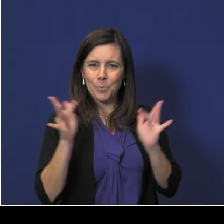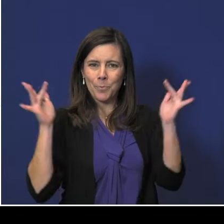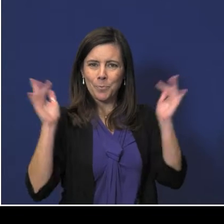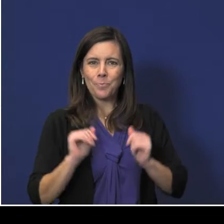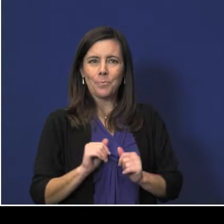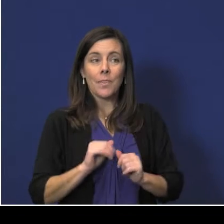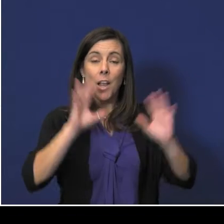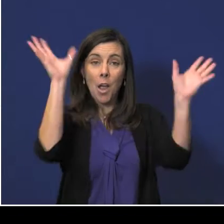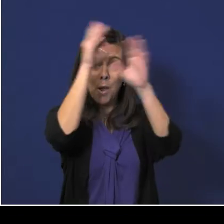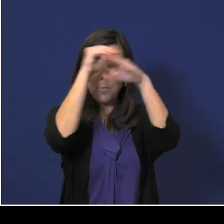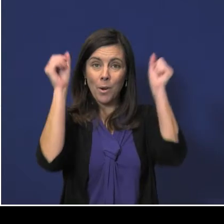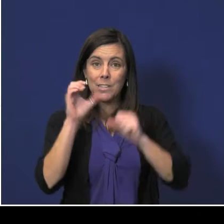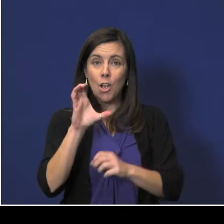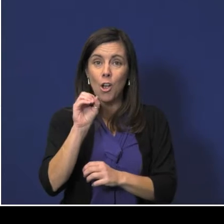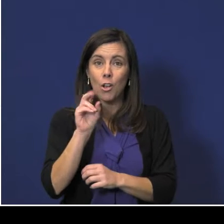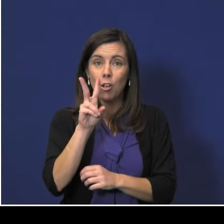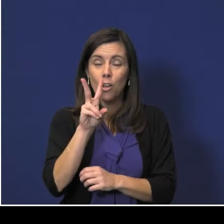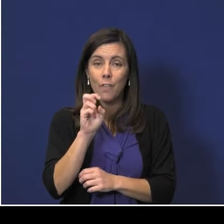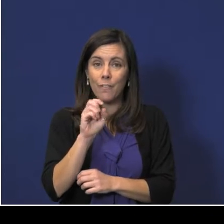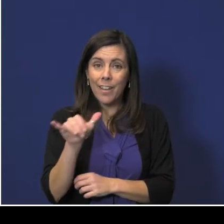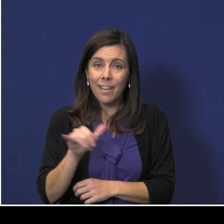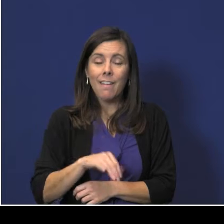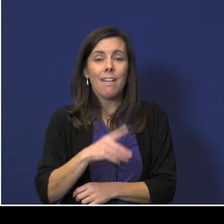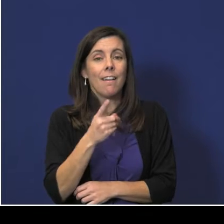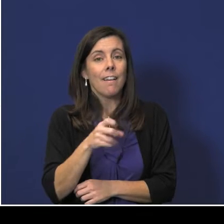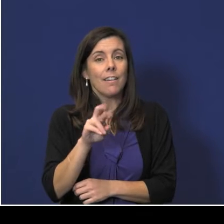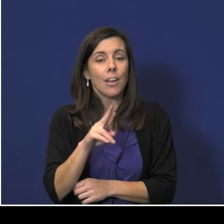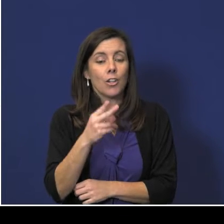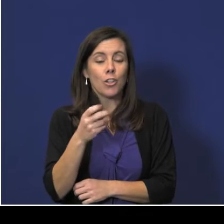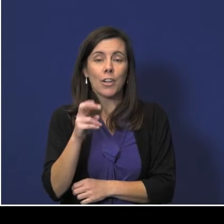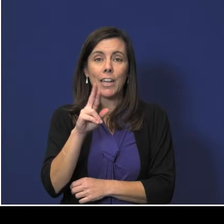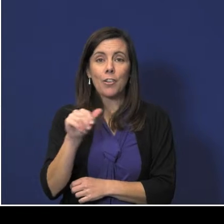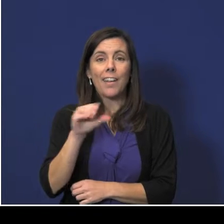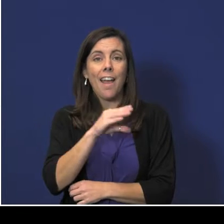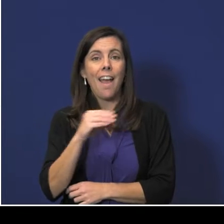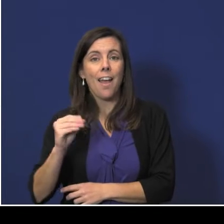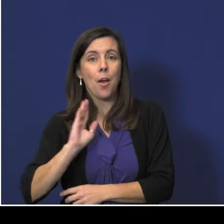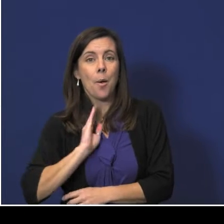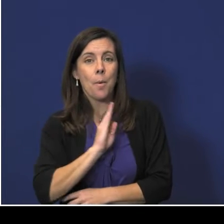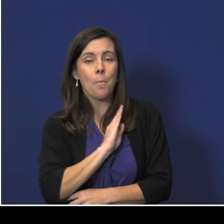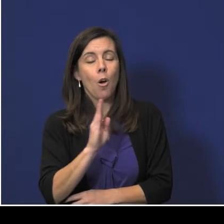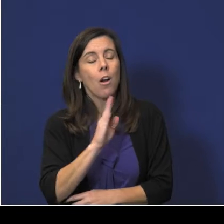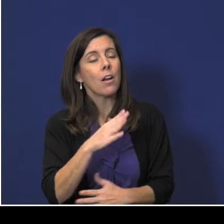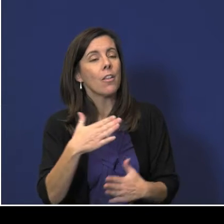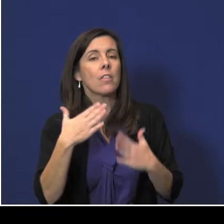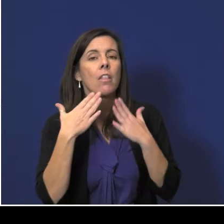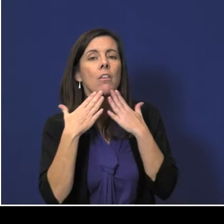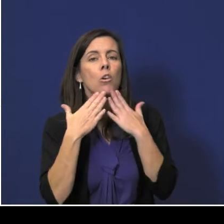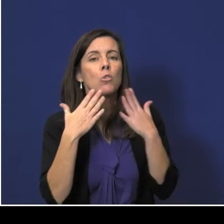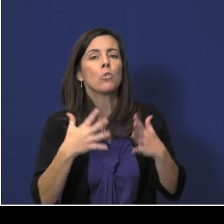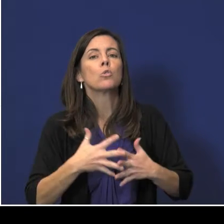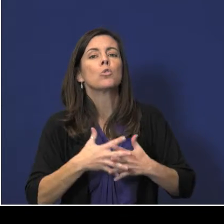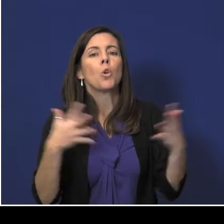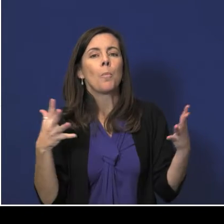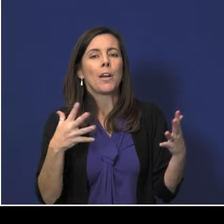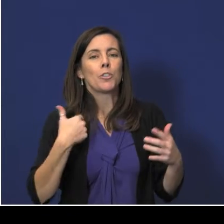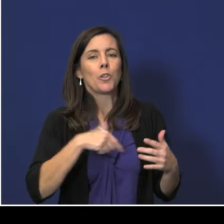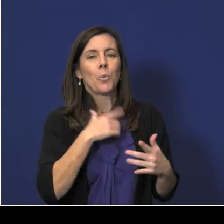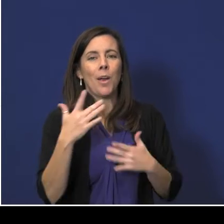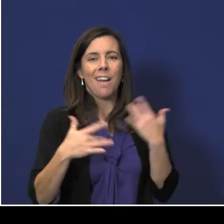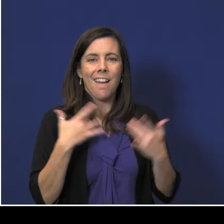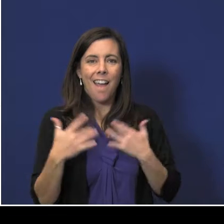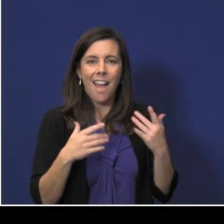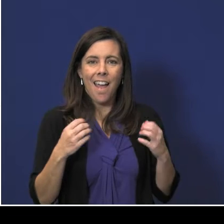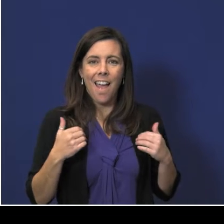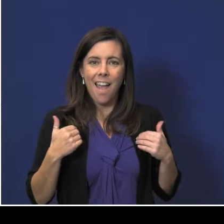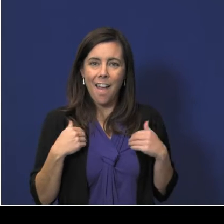President Covey, Dr. Henry, members of the board, we'd like to express our sincere gratitude and excitement for the opportunity to